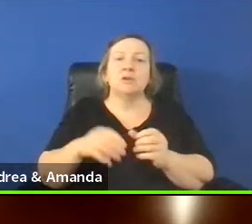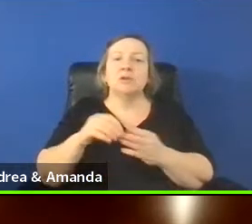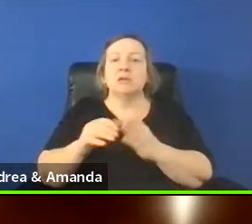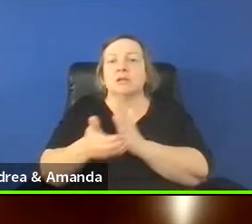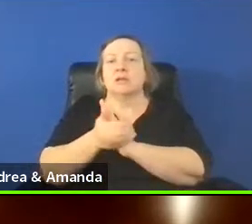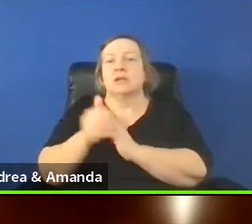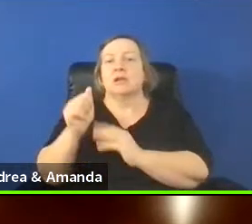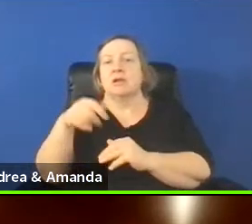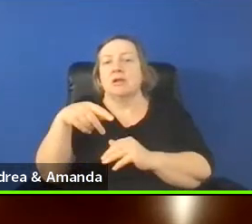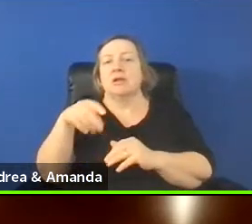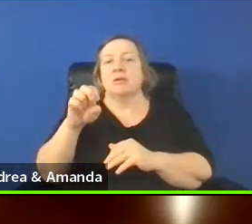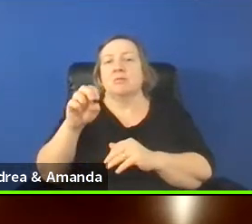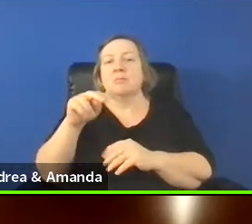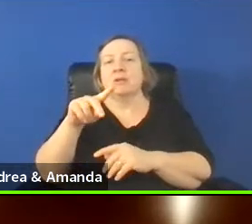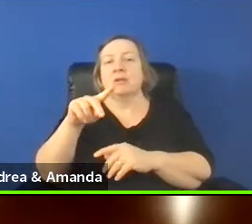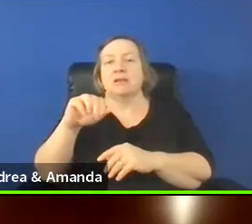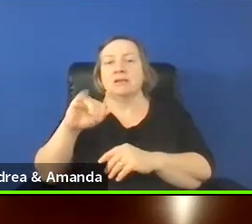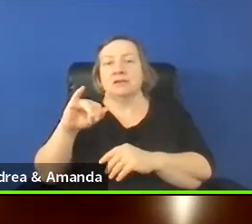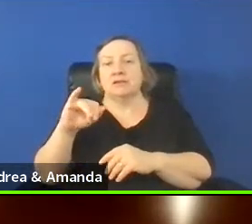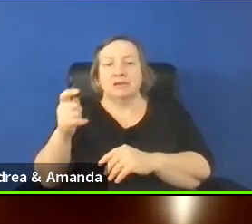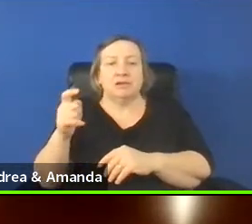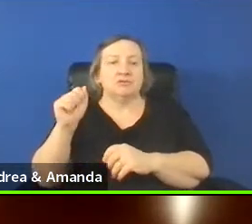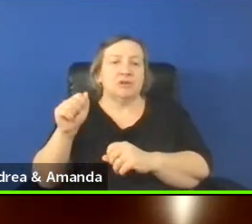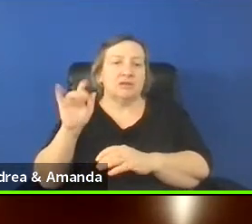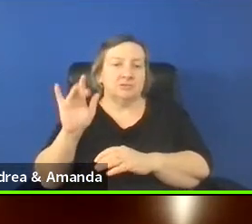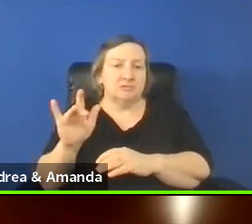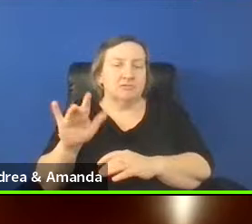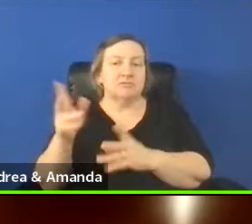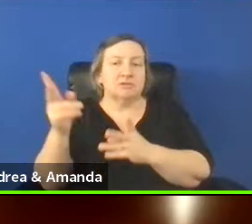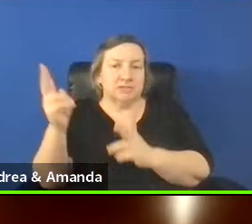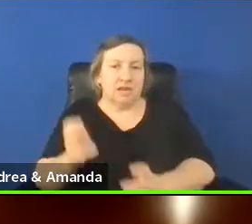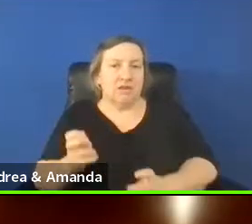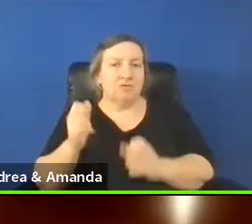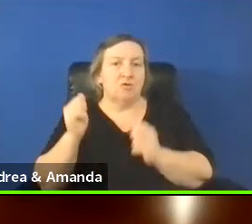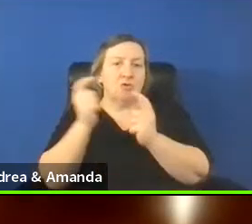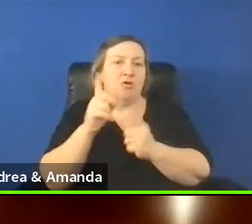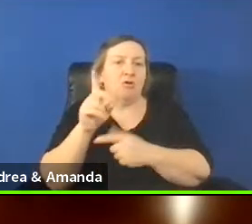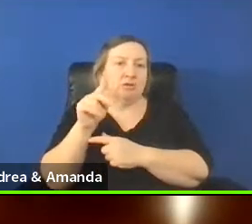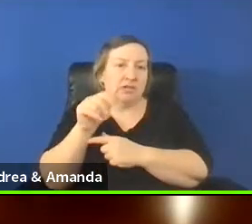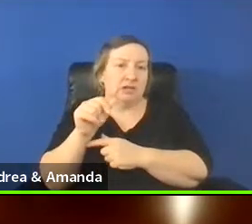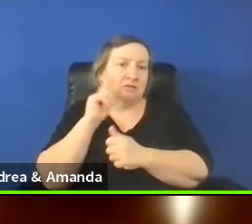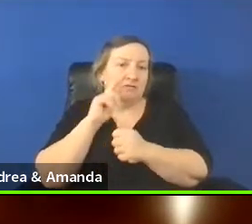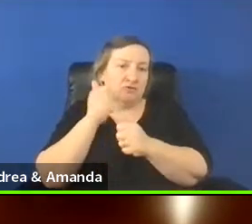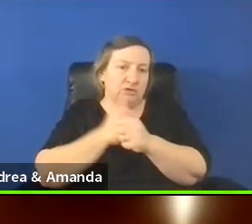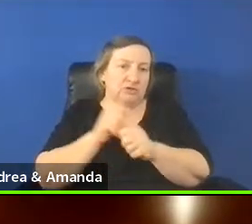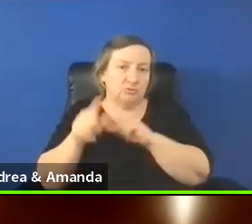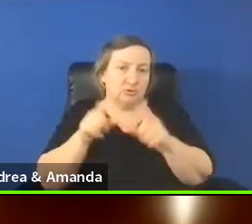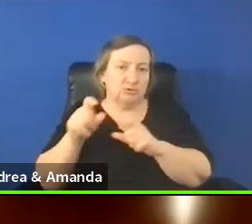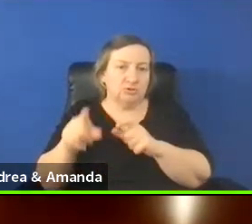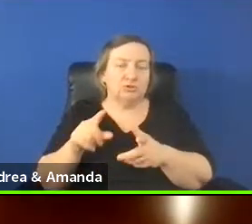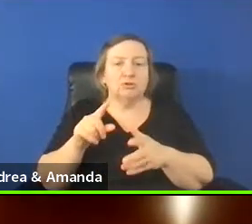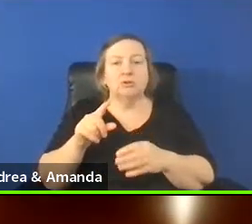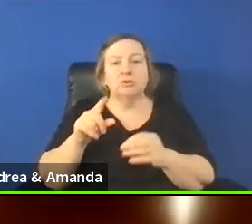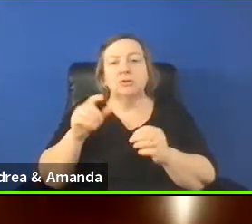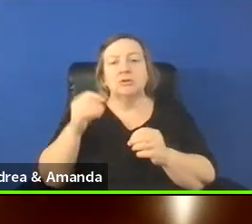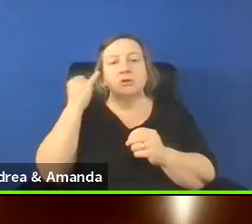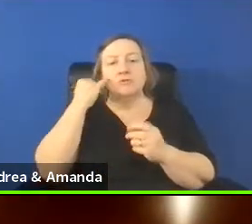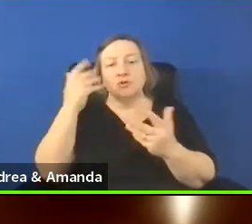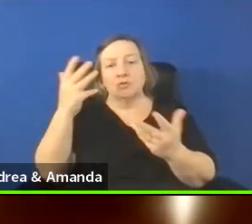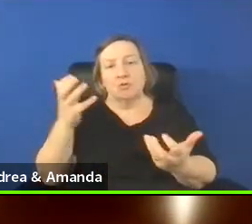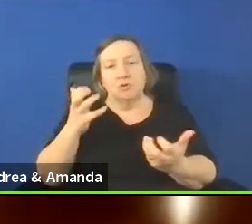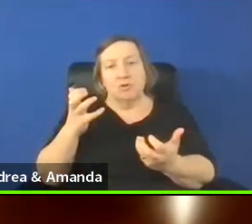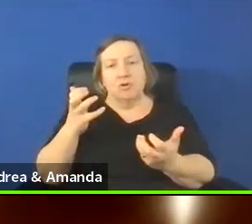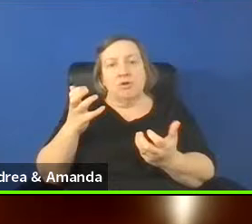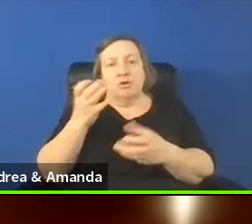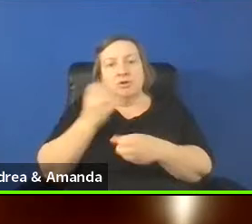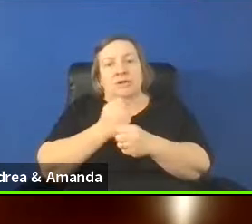appendix, I'll point you straight to where you can find a direct download of all of the data points for each of the questions. If you want